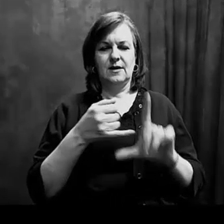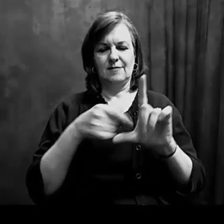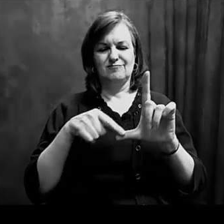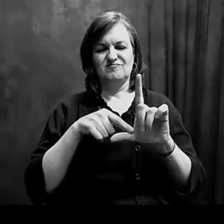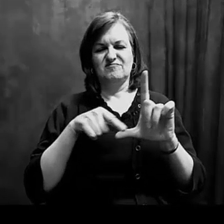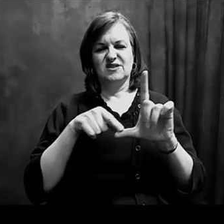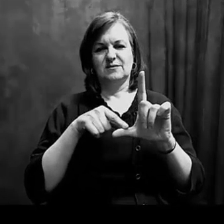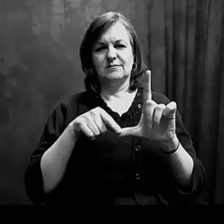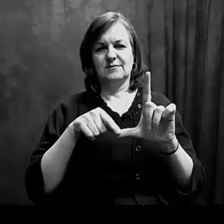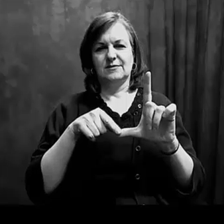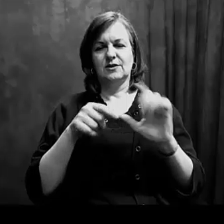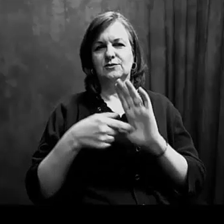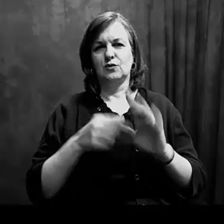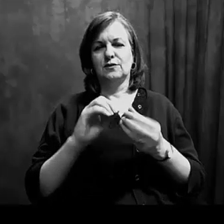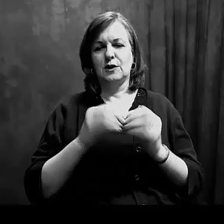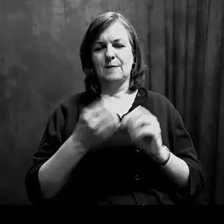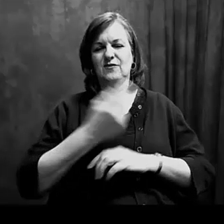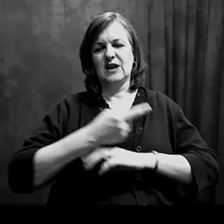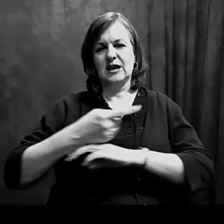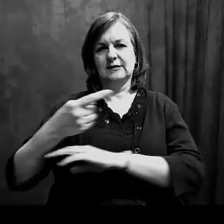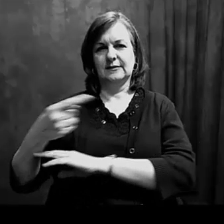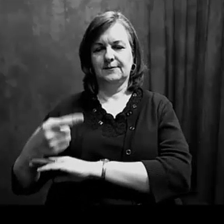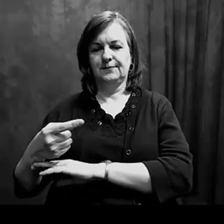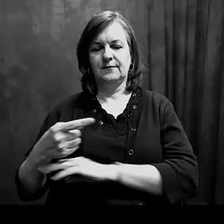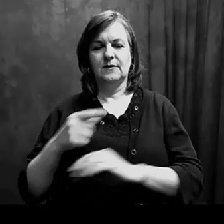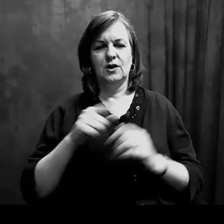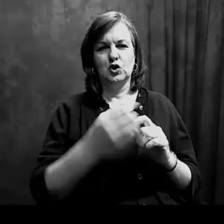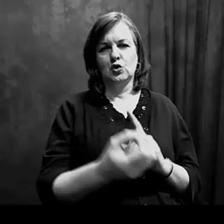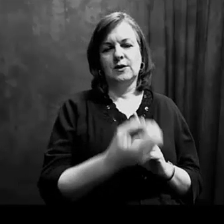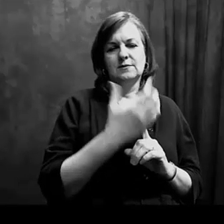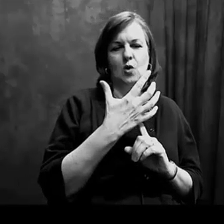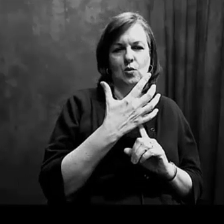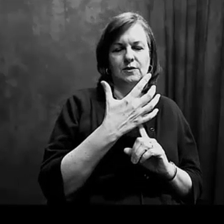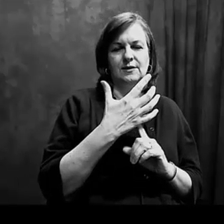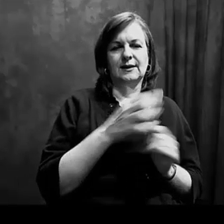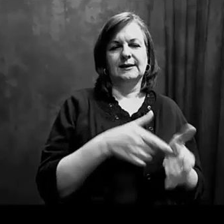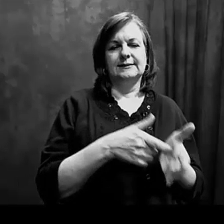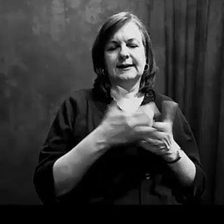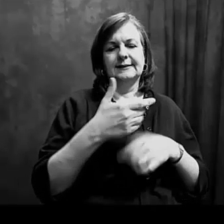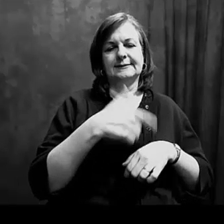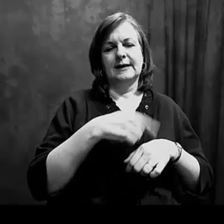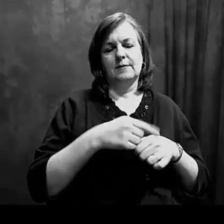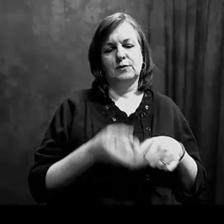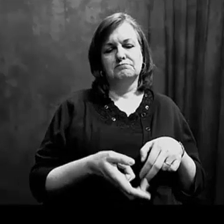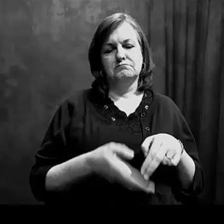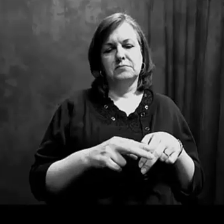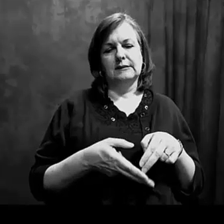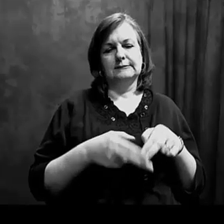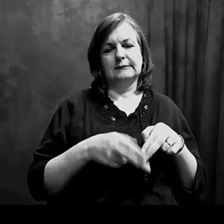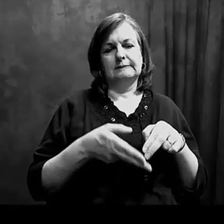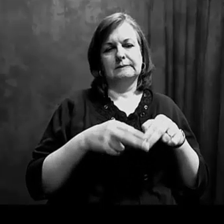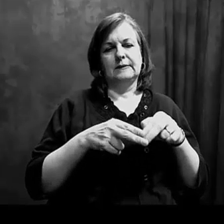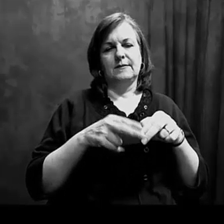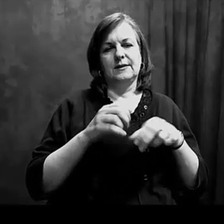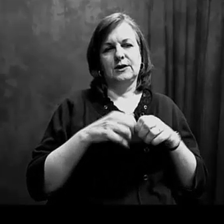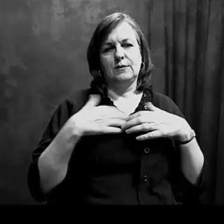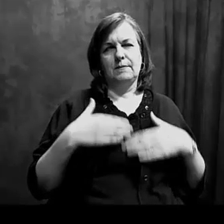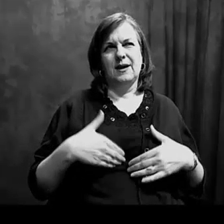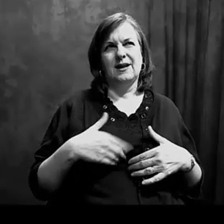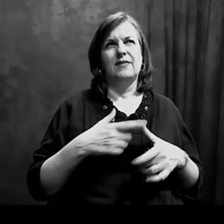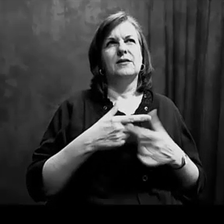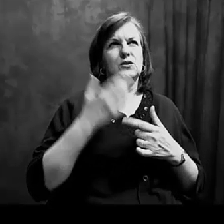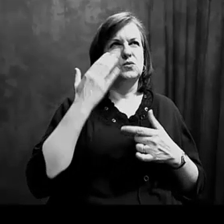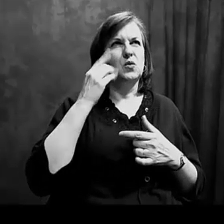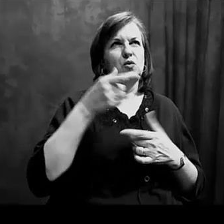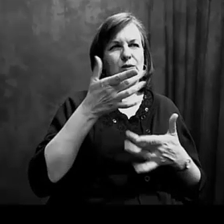Day on the x-axis. So you get exposed. It takes a several day incubation period before you